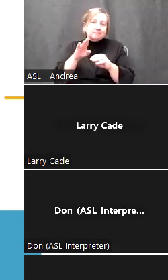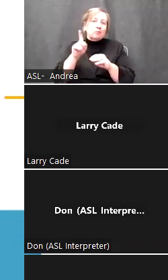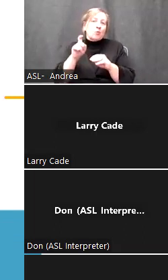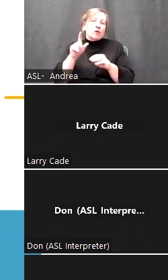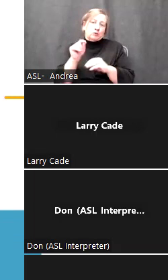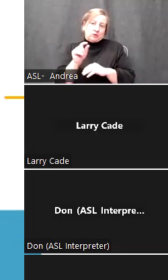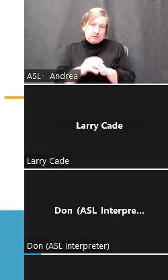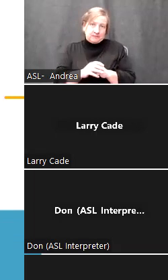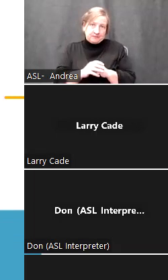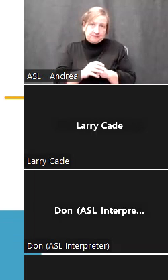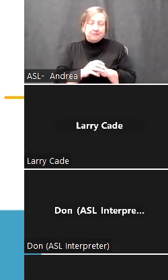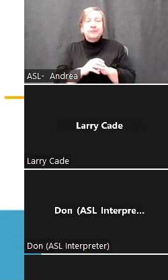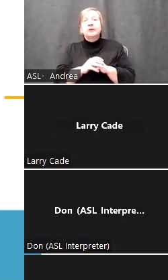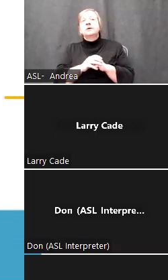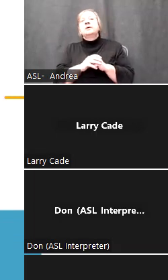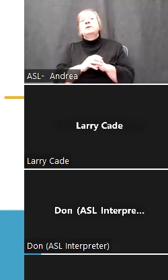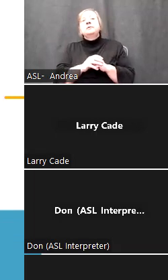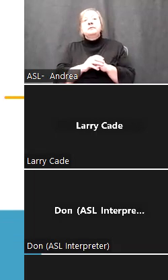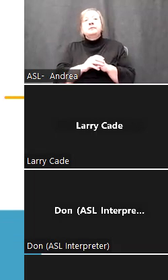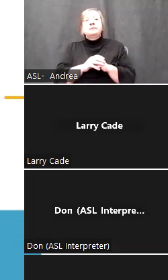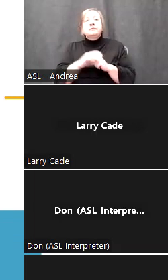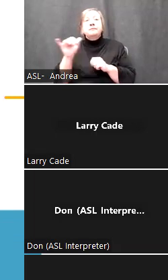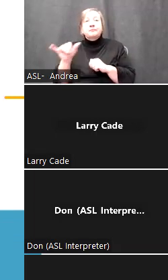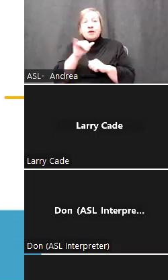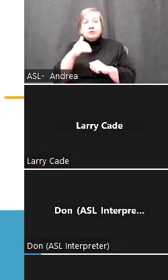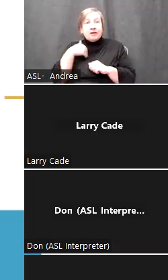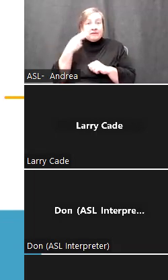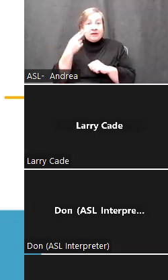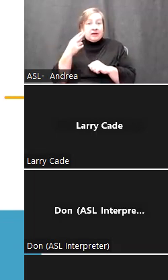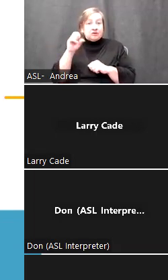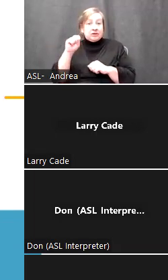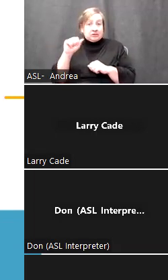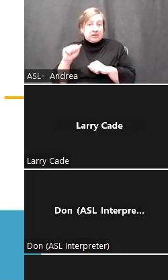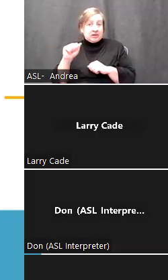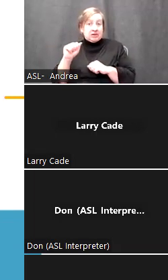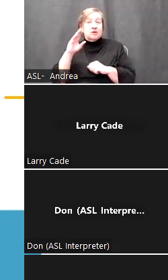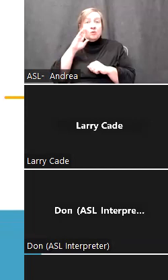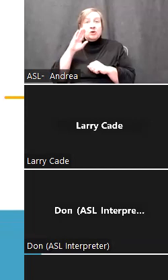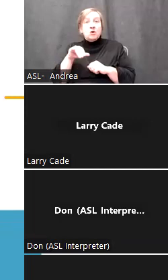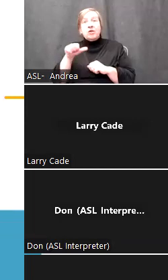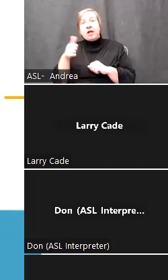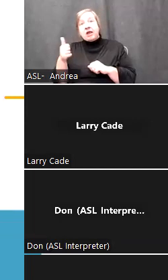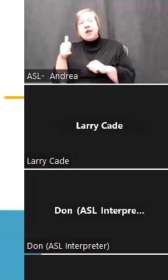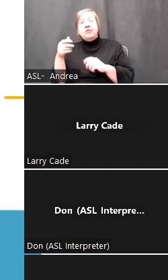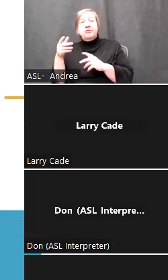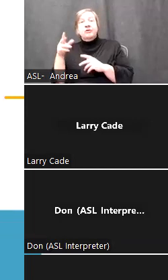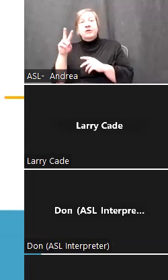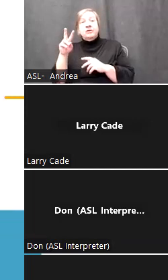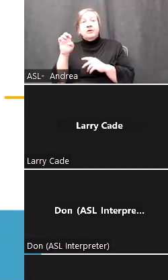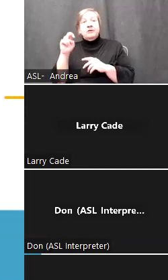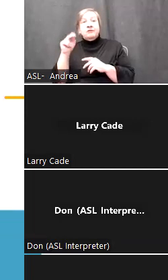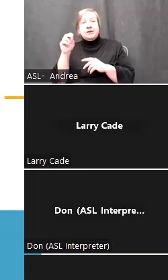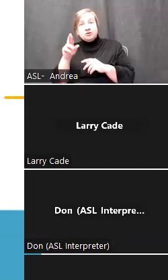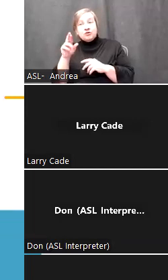And then there is also an HSA, we know, that is administered by another vendor that the Healthcare Authority works